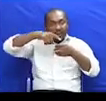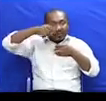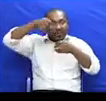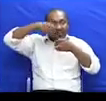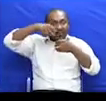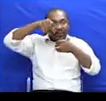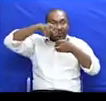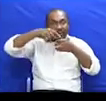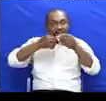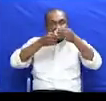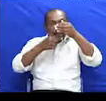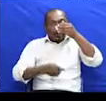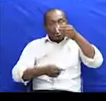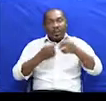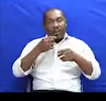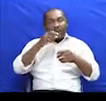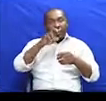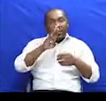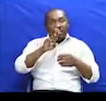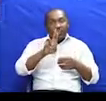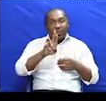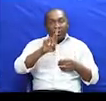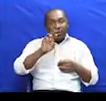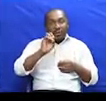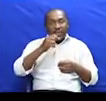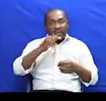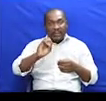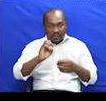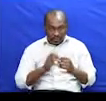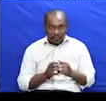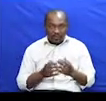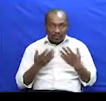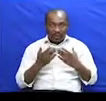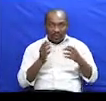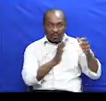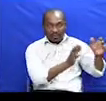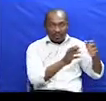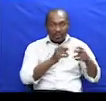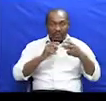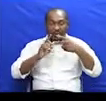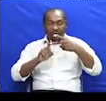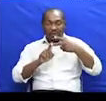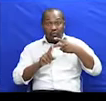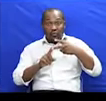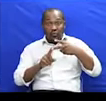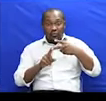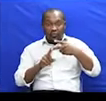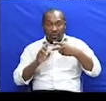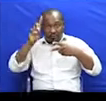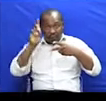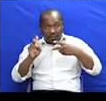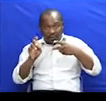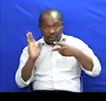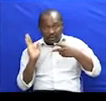burette. After finding the average volume, we go for question number 2. Roman 2, it is asking, write